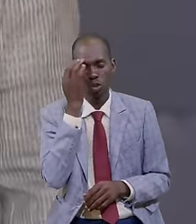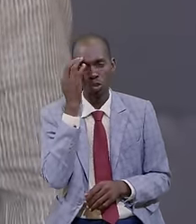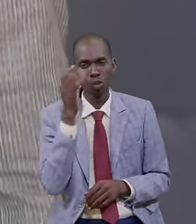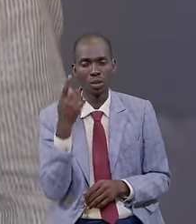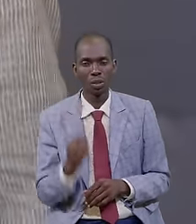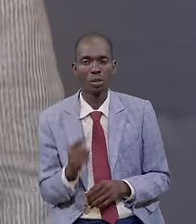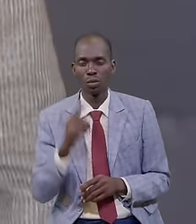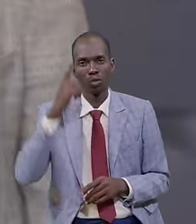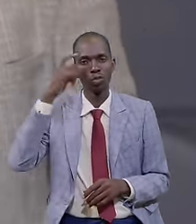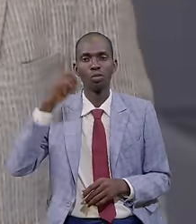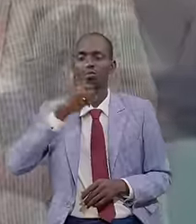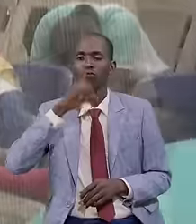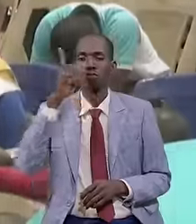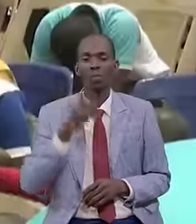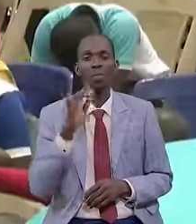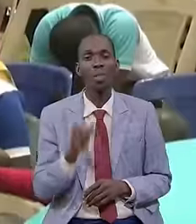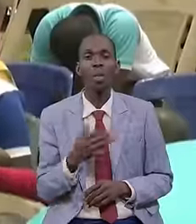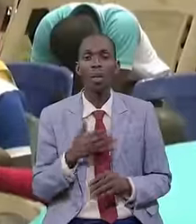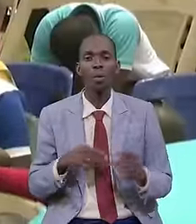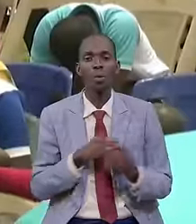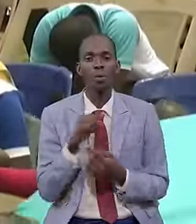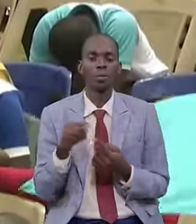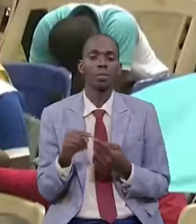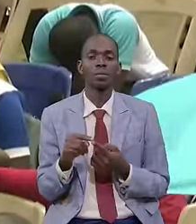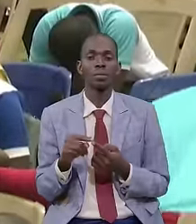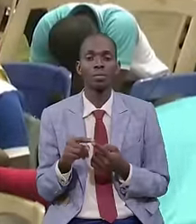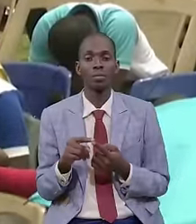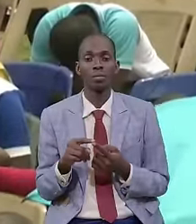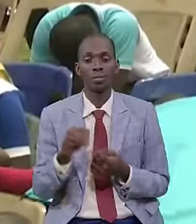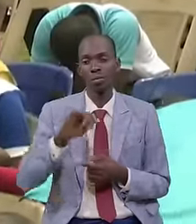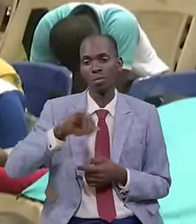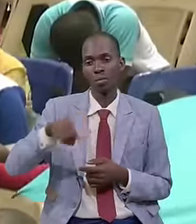the top. And when he finished,